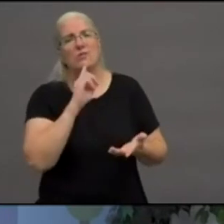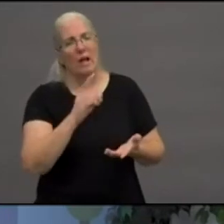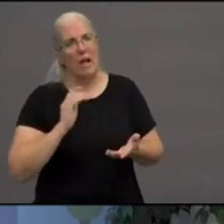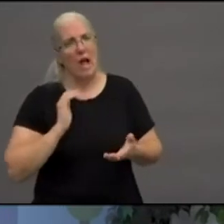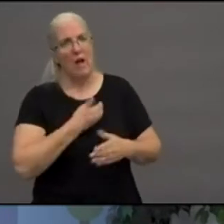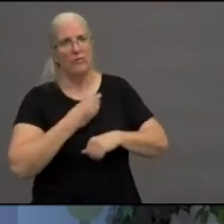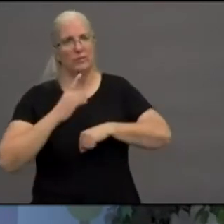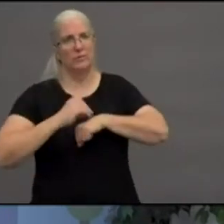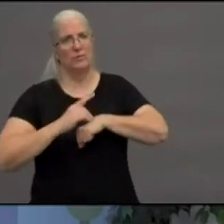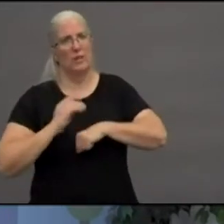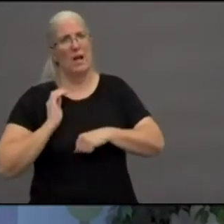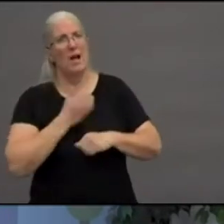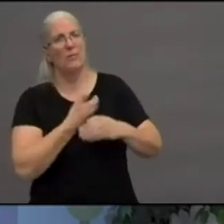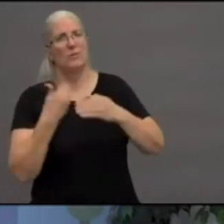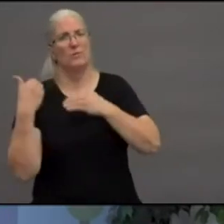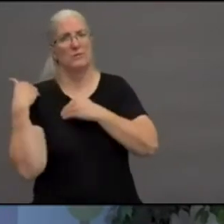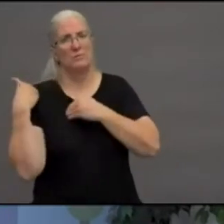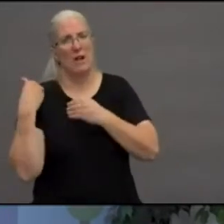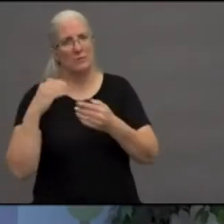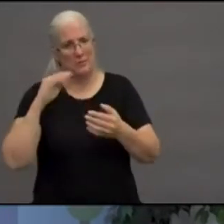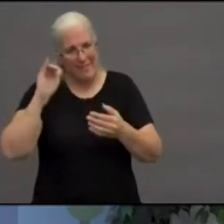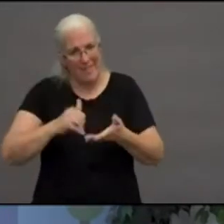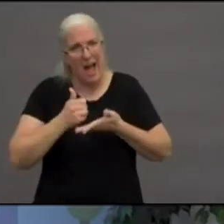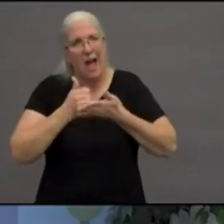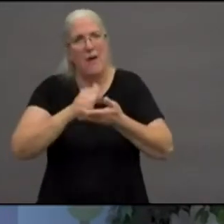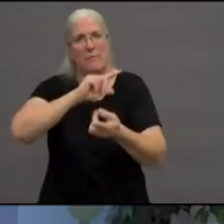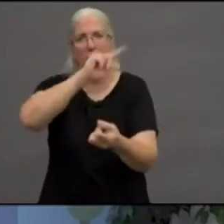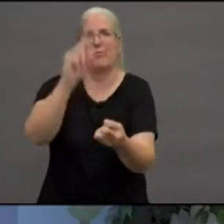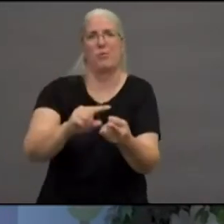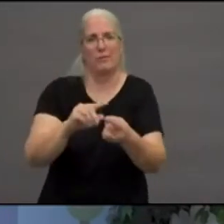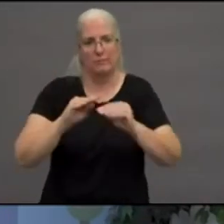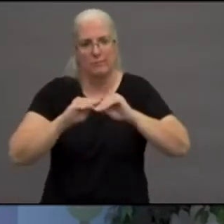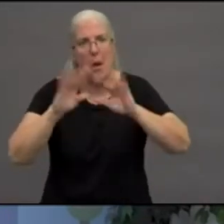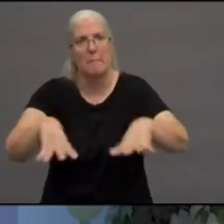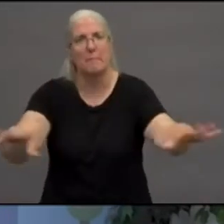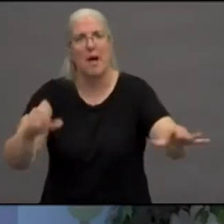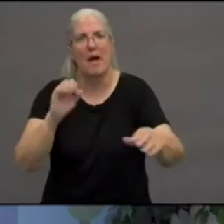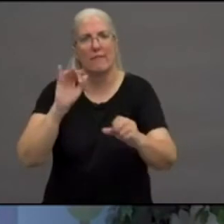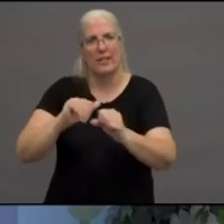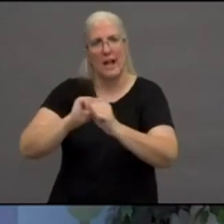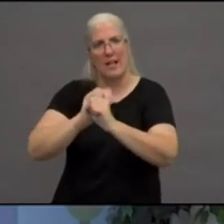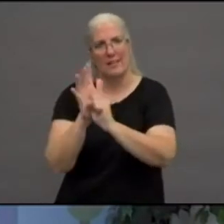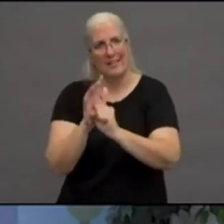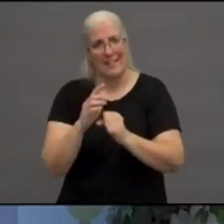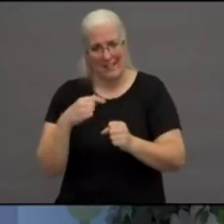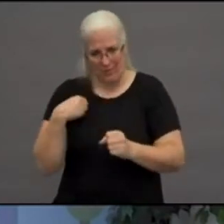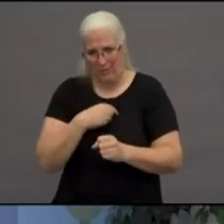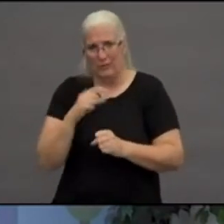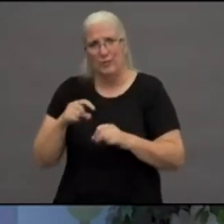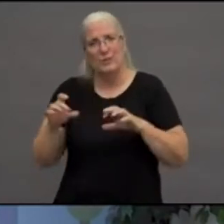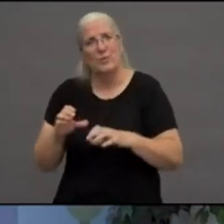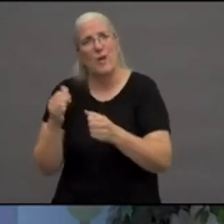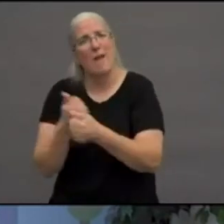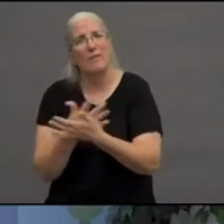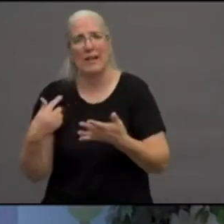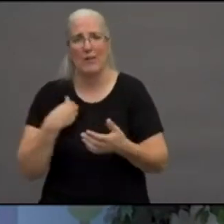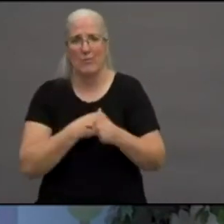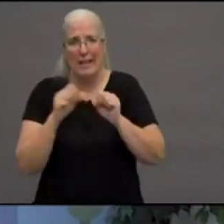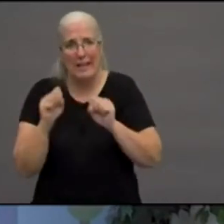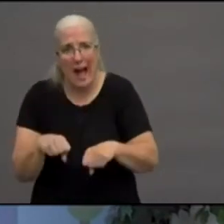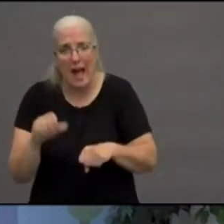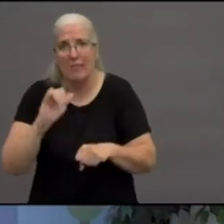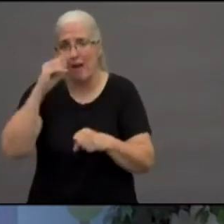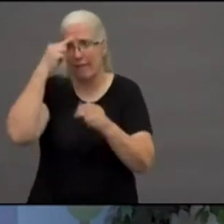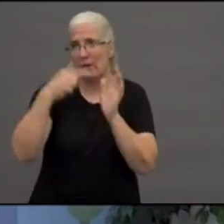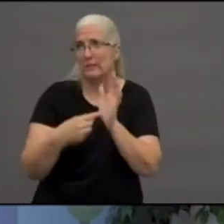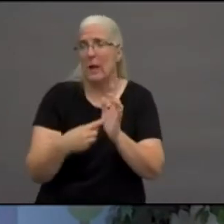the virus, and we do everything to mitigate it, which is social distancing, wearing face coverings when we're